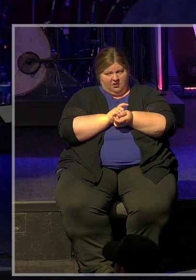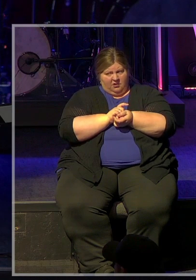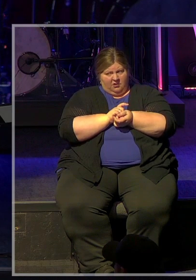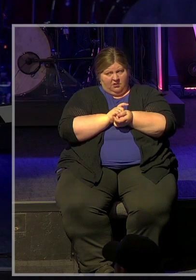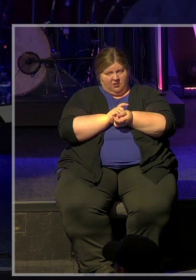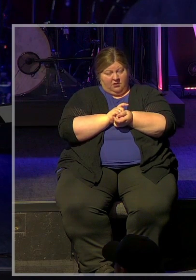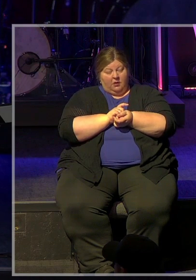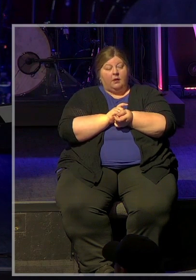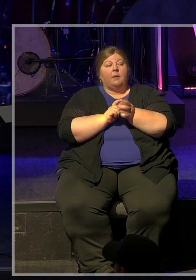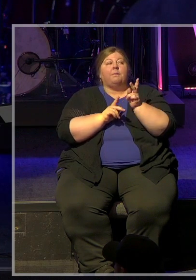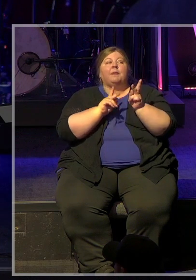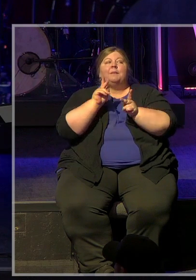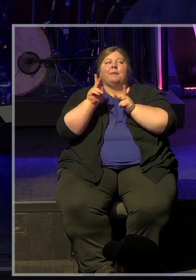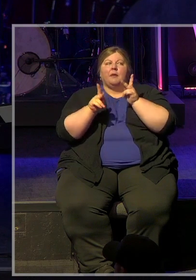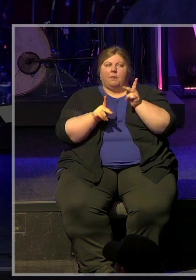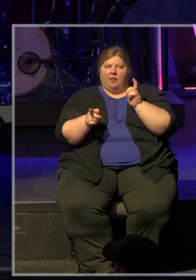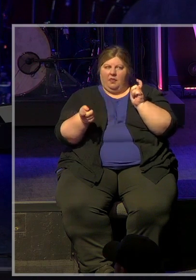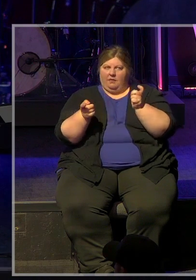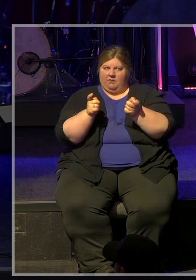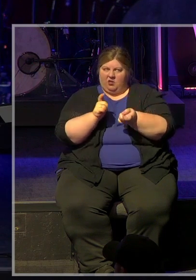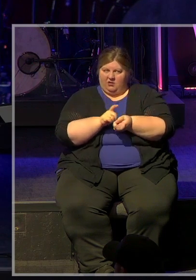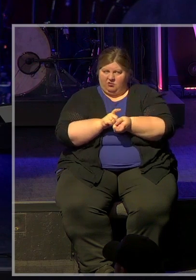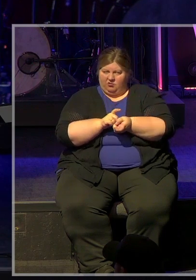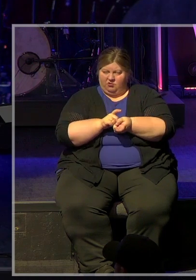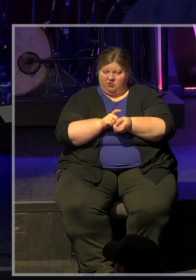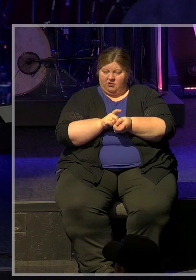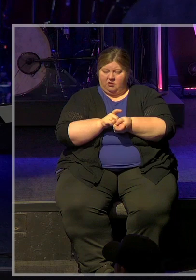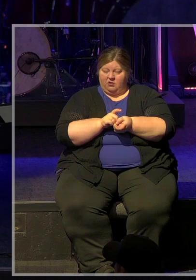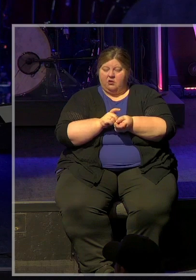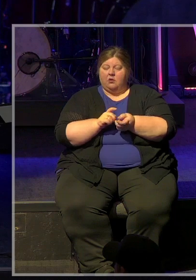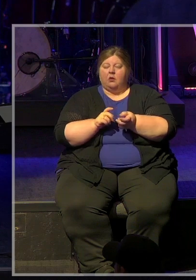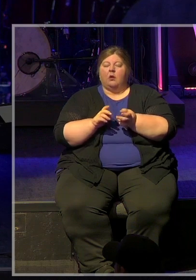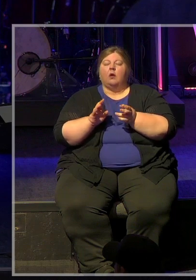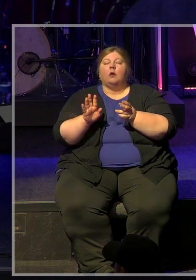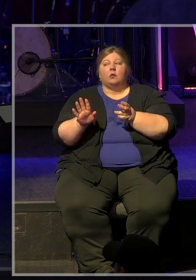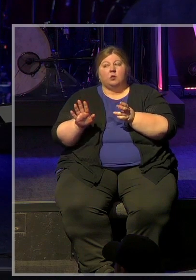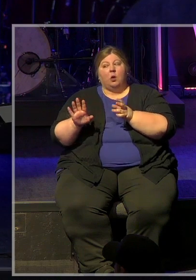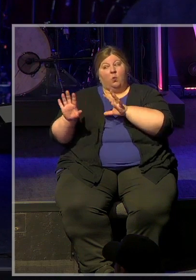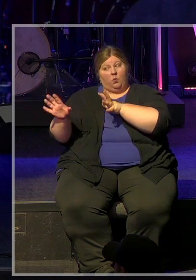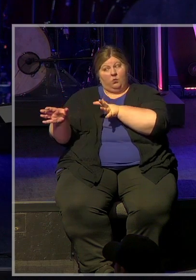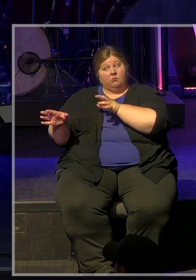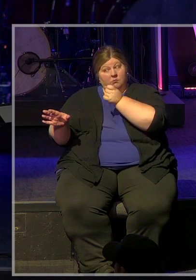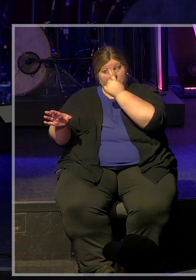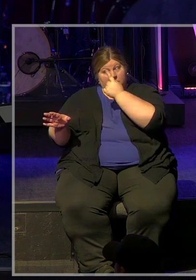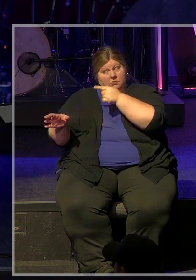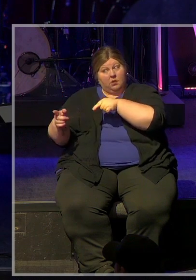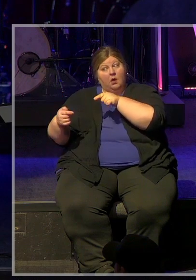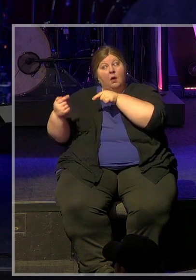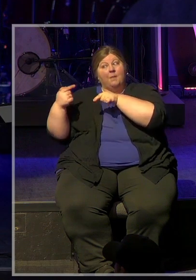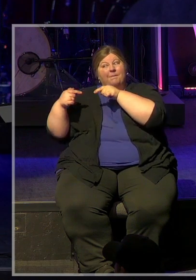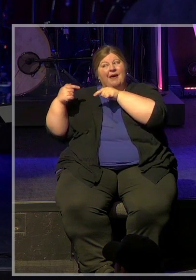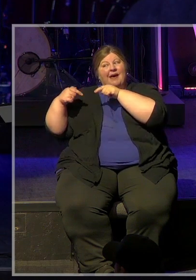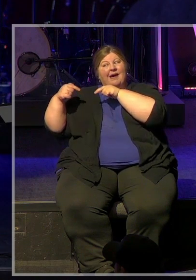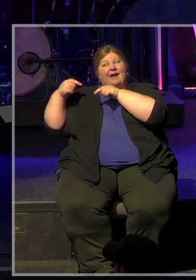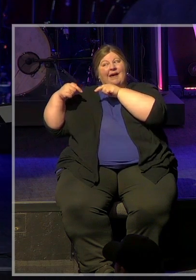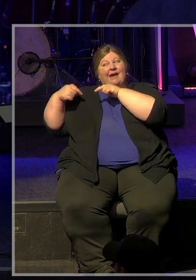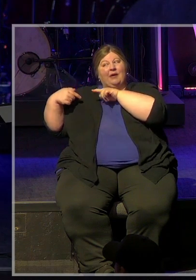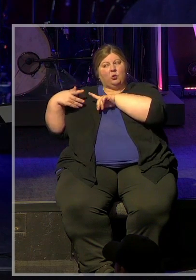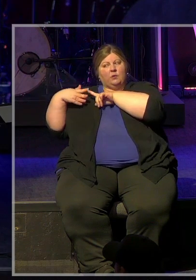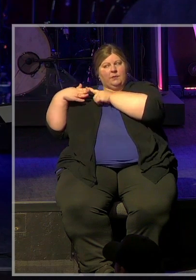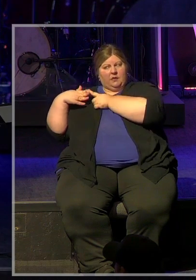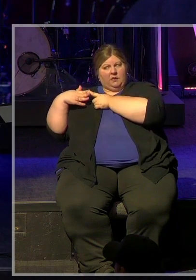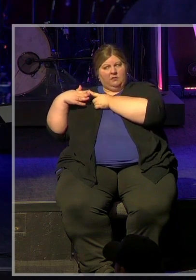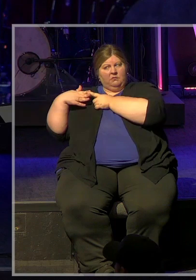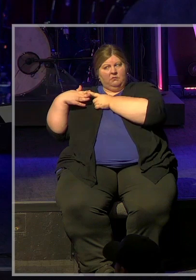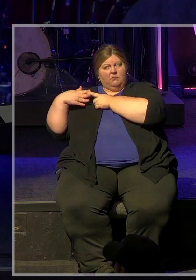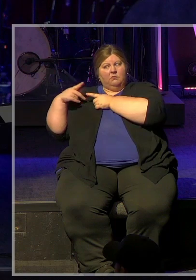But we have. So Paul is taking his group back. He's taking the Ephesian church back, and he's starting there, and then he